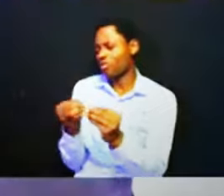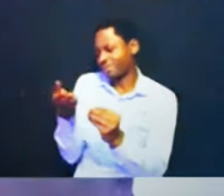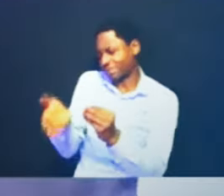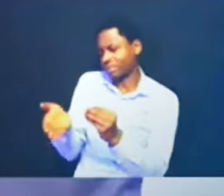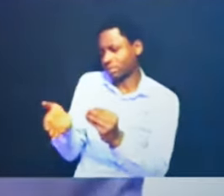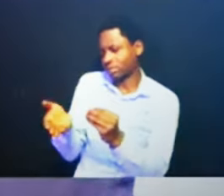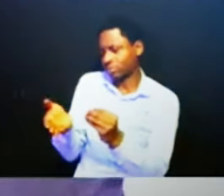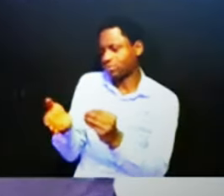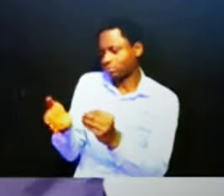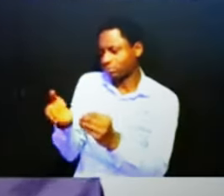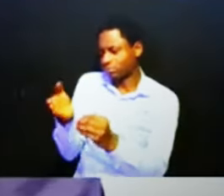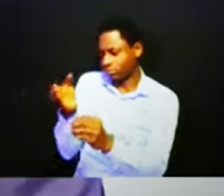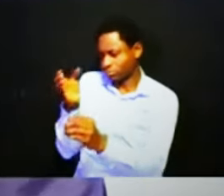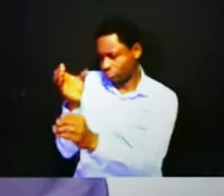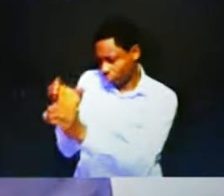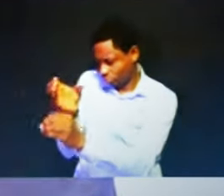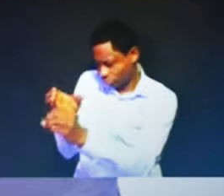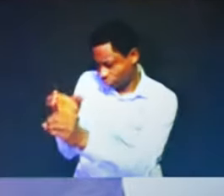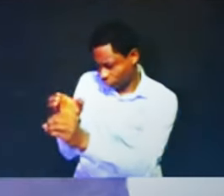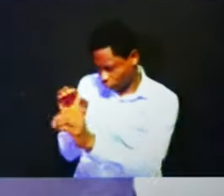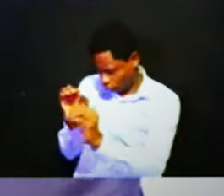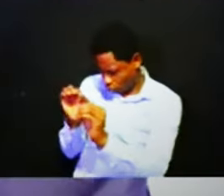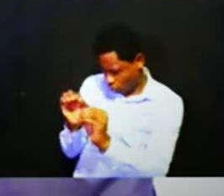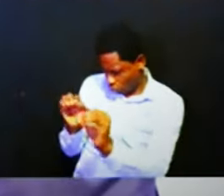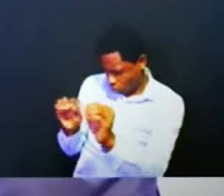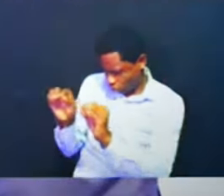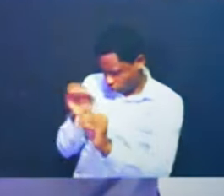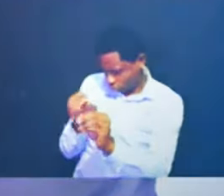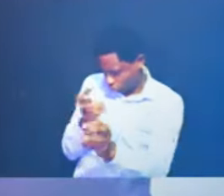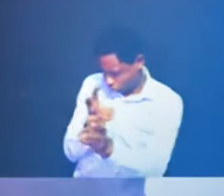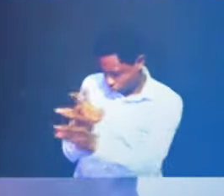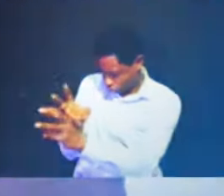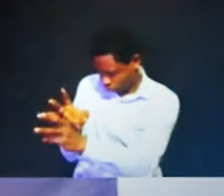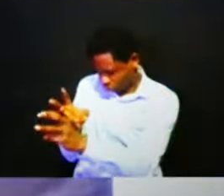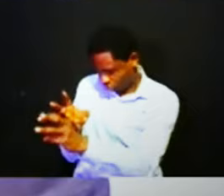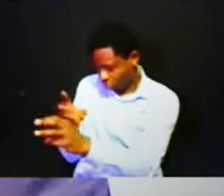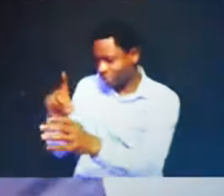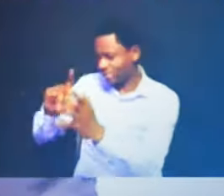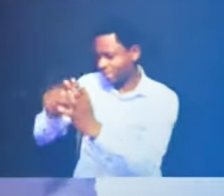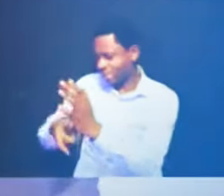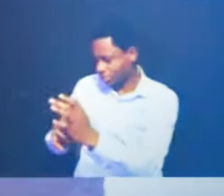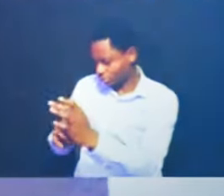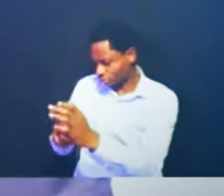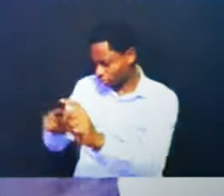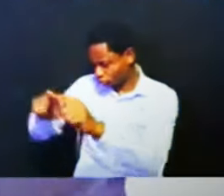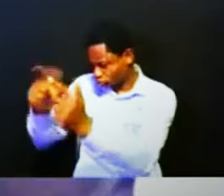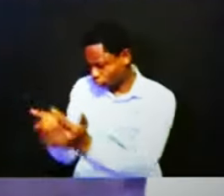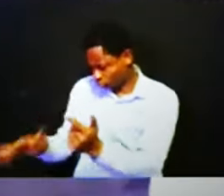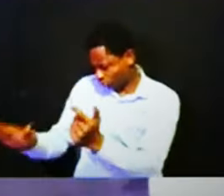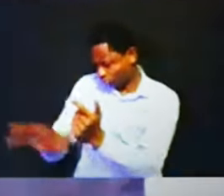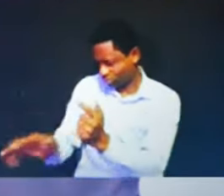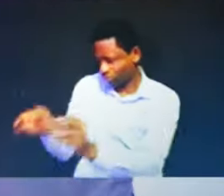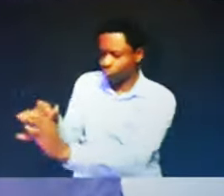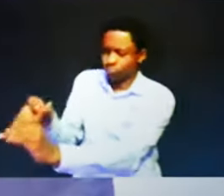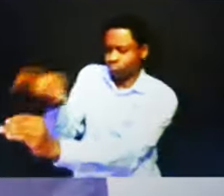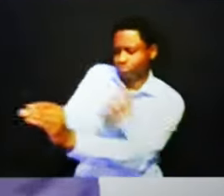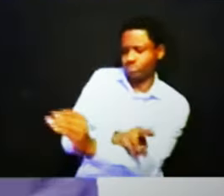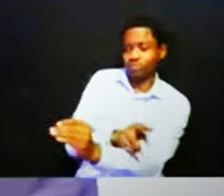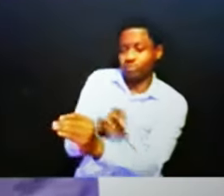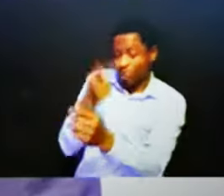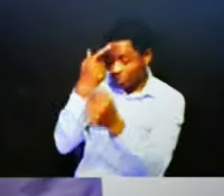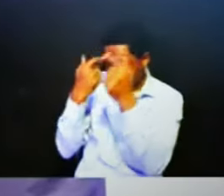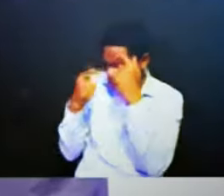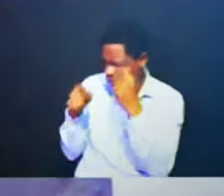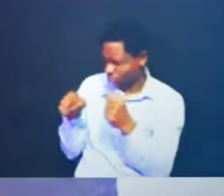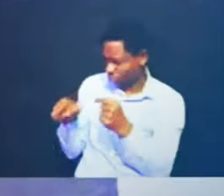to microphones in Tidia. Say mark them. But see, but modi amunche wansu and keep away from them. Na munchemu hu enfi wo. For such people are not